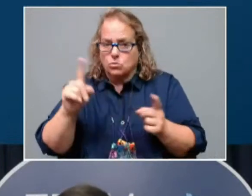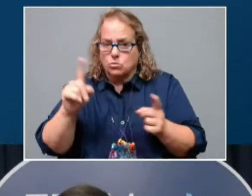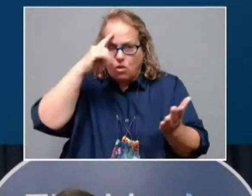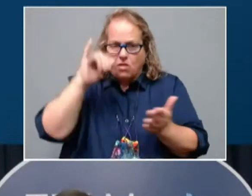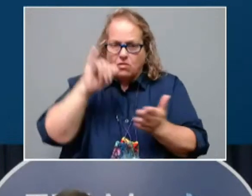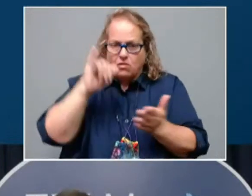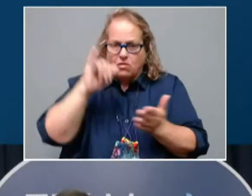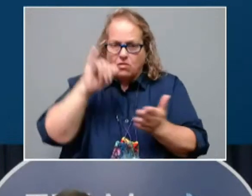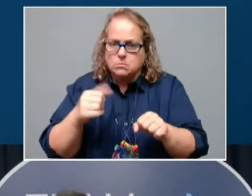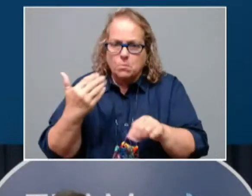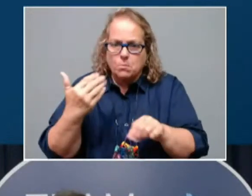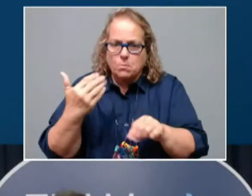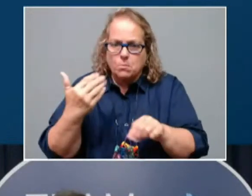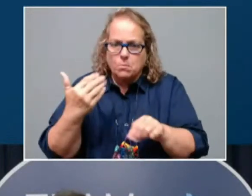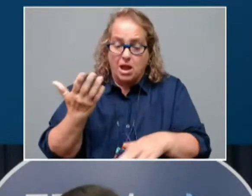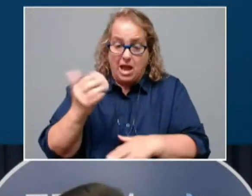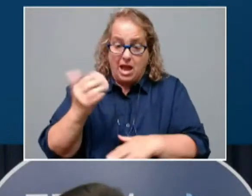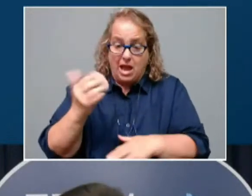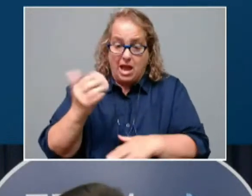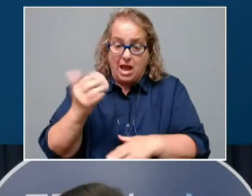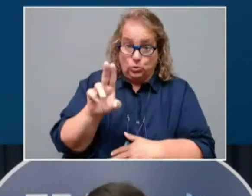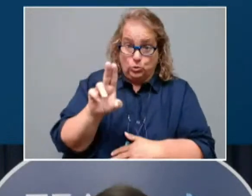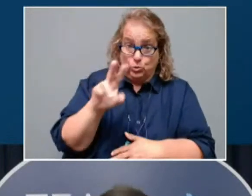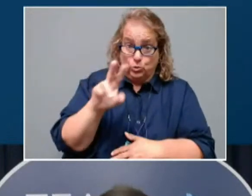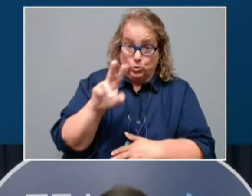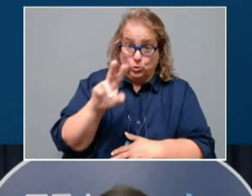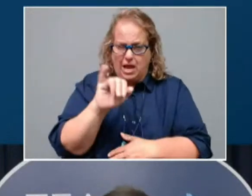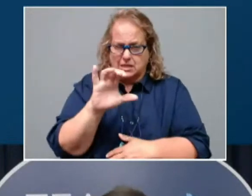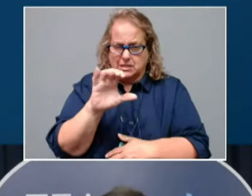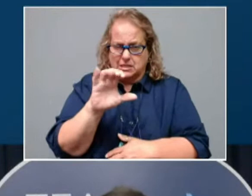ICU census. It's up